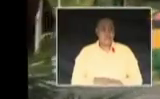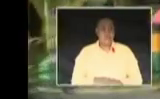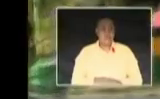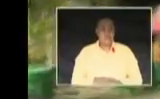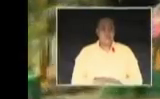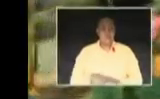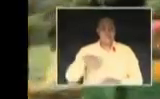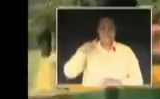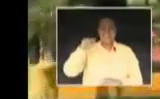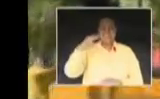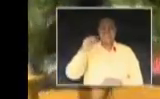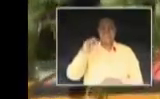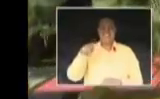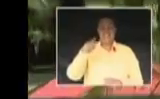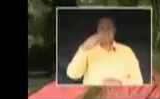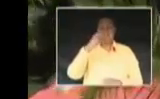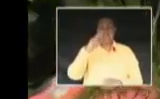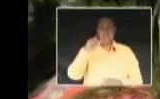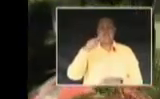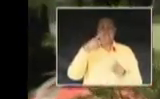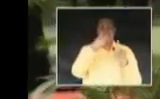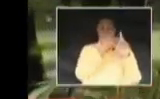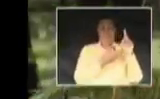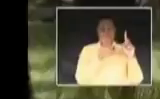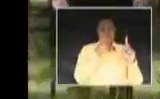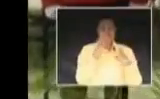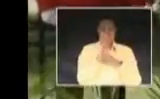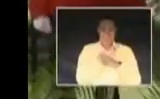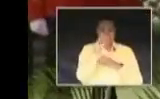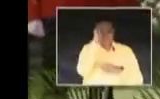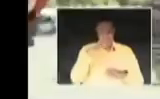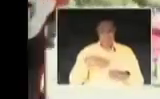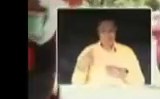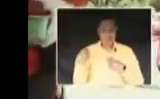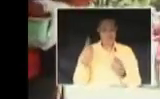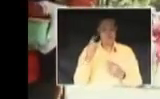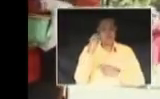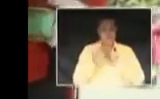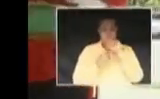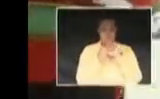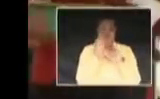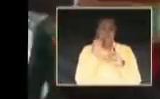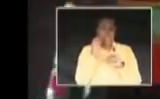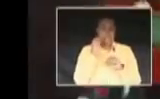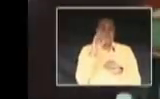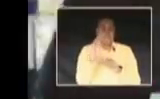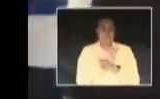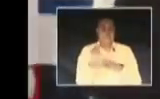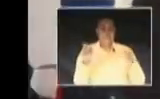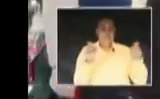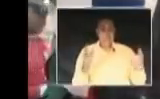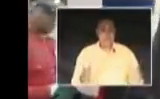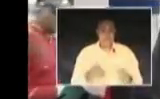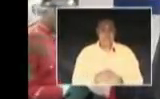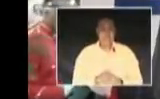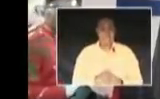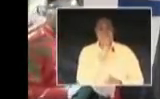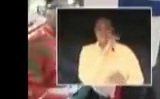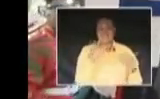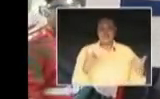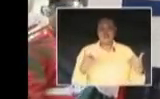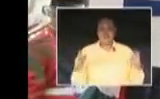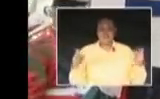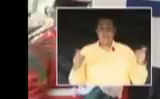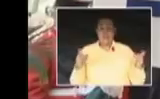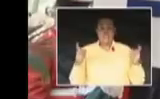Mr. Phillip Enriquez is a businessman par excellence. He has over 2 decades of experience in business administration and is currently the